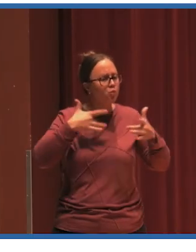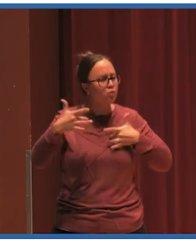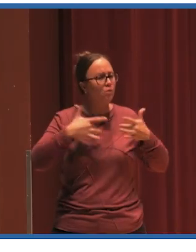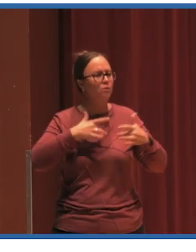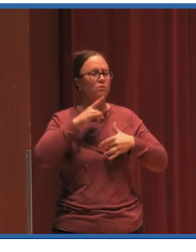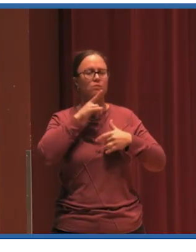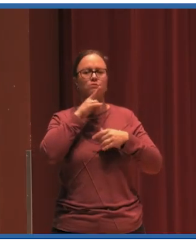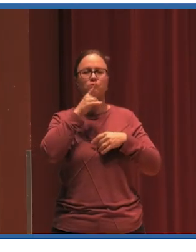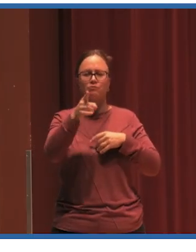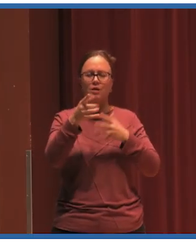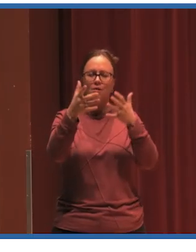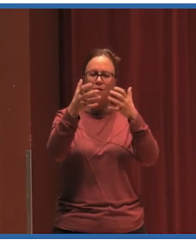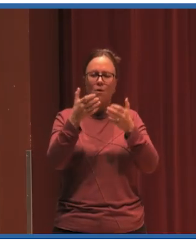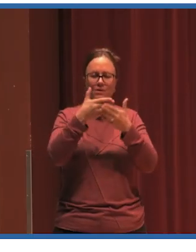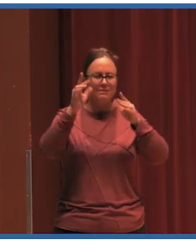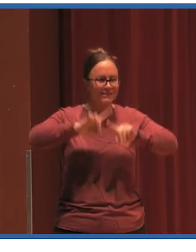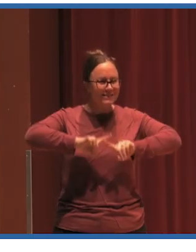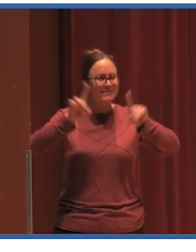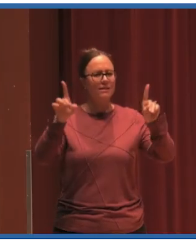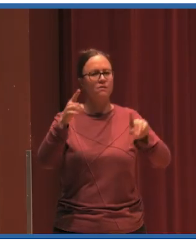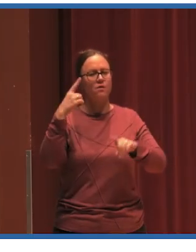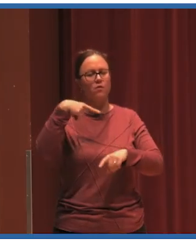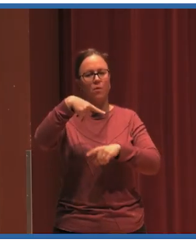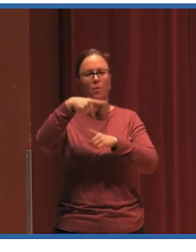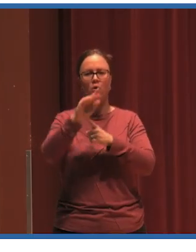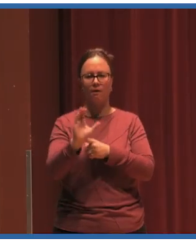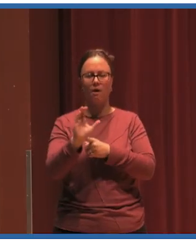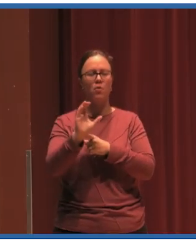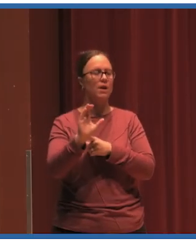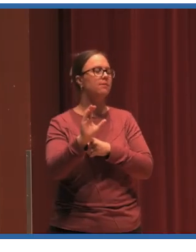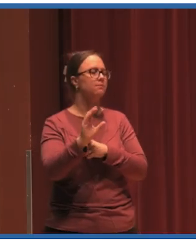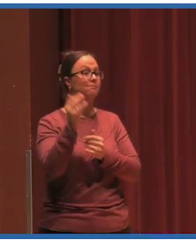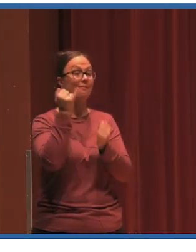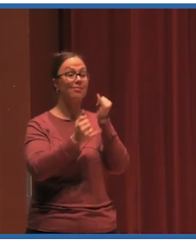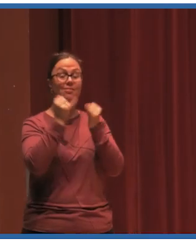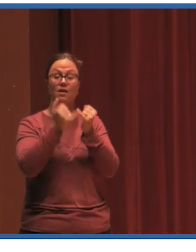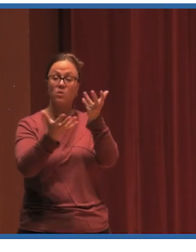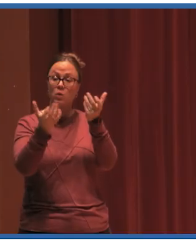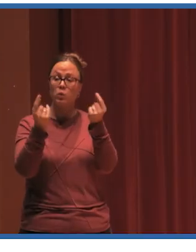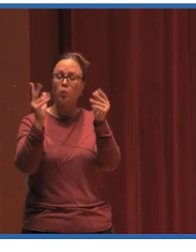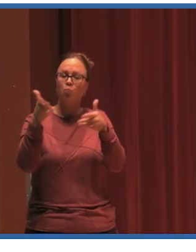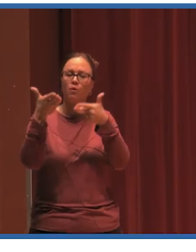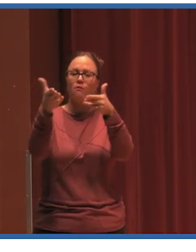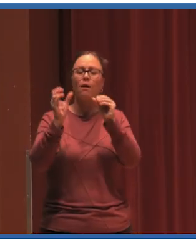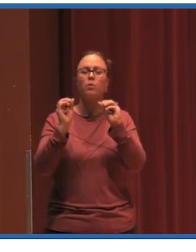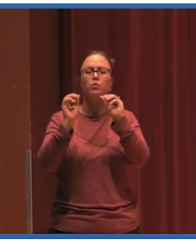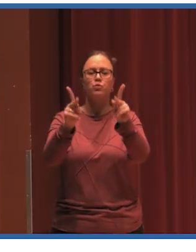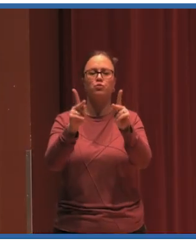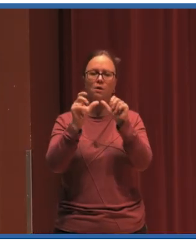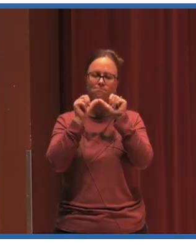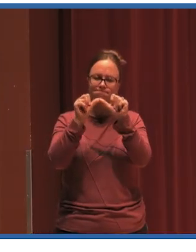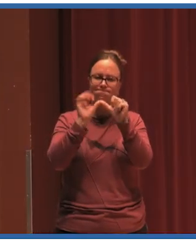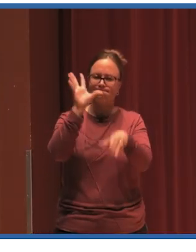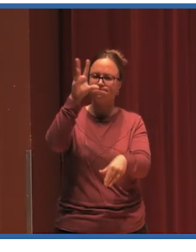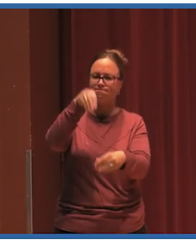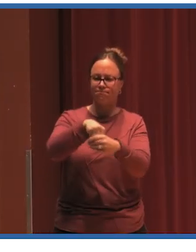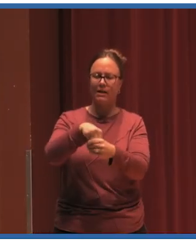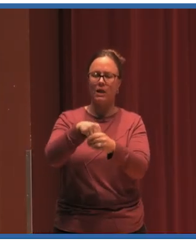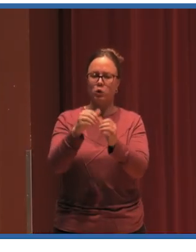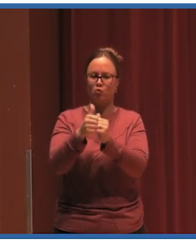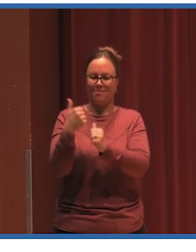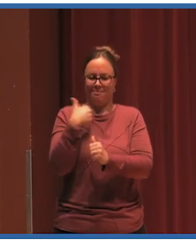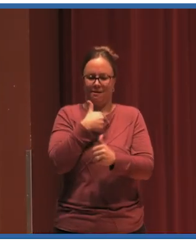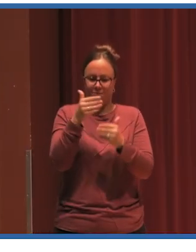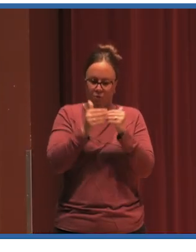different, expecting something different for Polk County. The last thing we want to do here is provide an opportunity to continue to engage with us moving